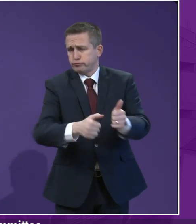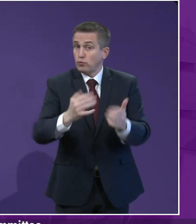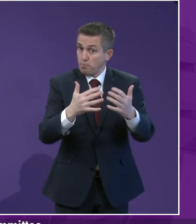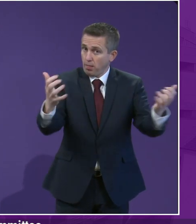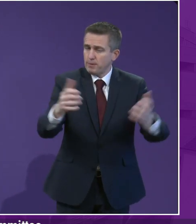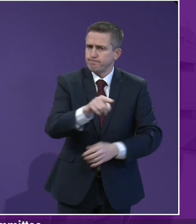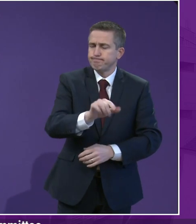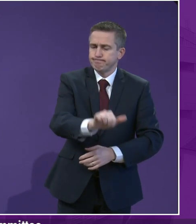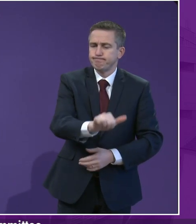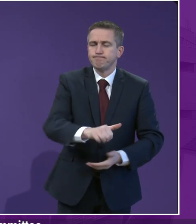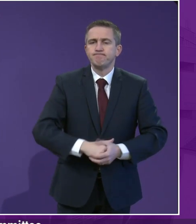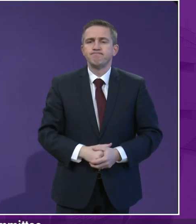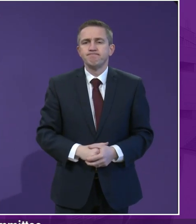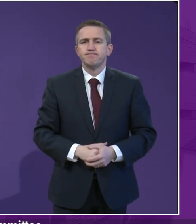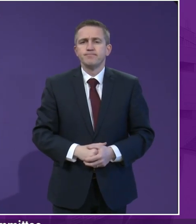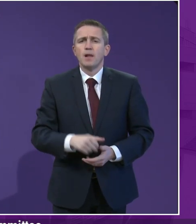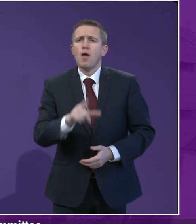I think Parliament